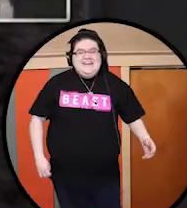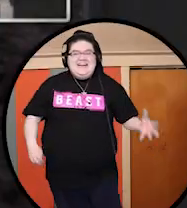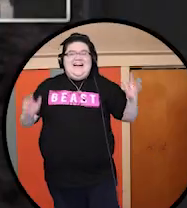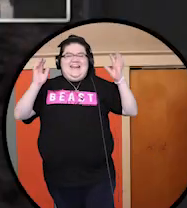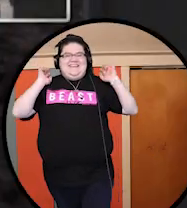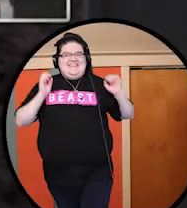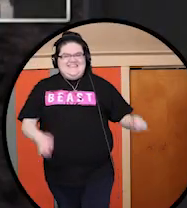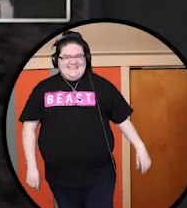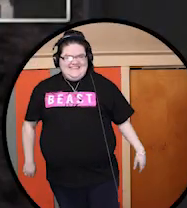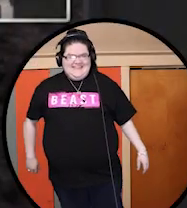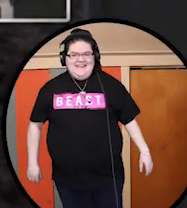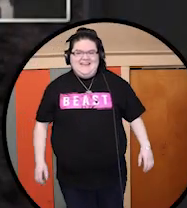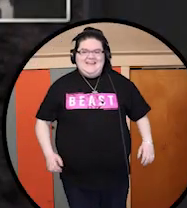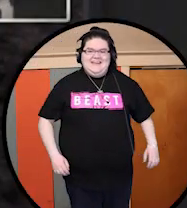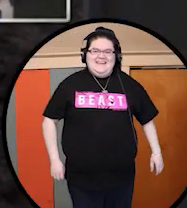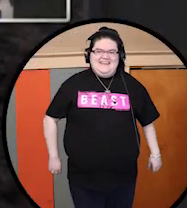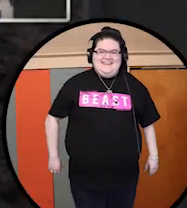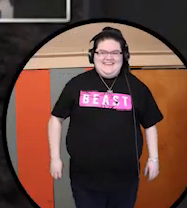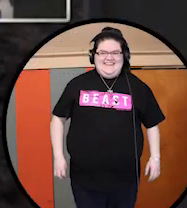god!